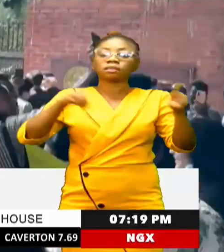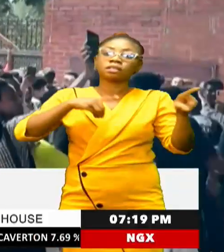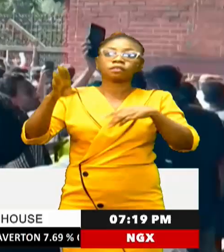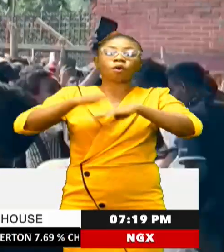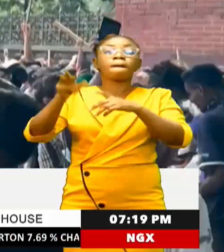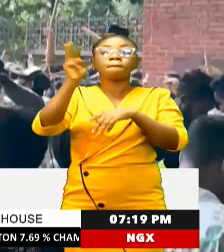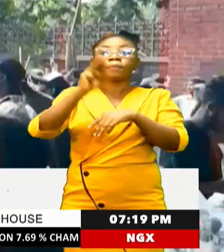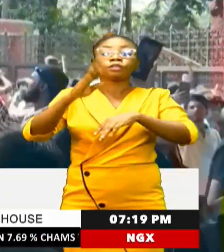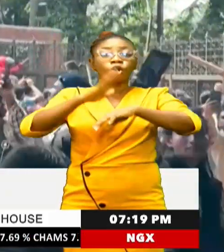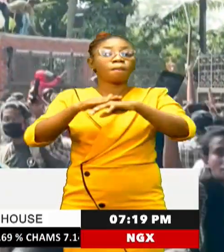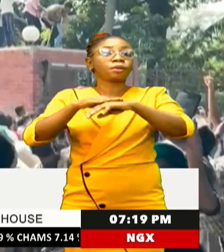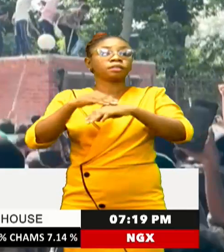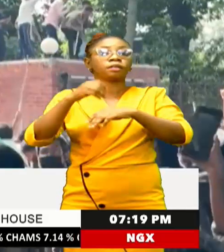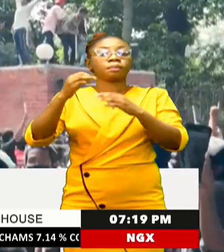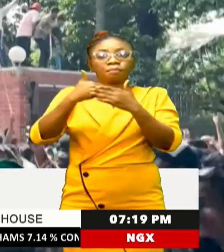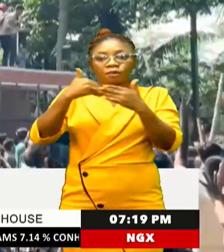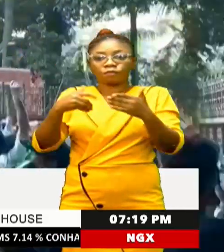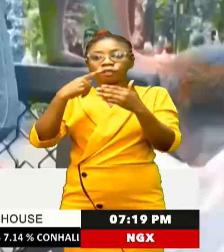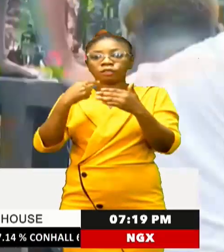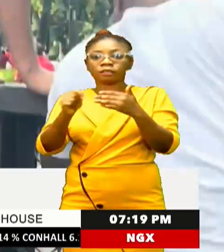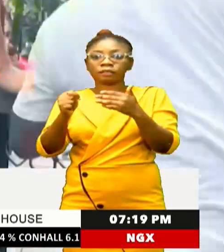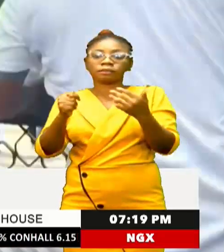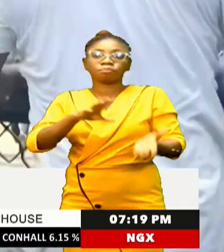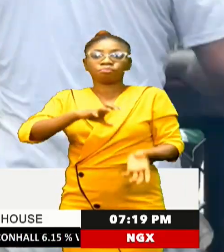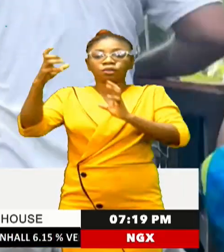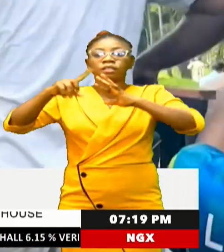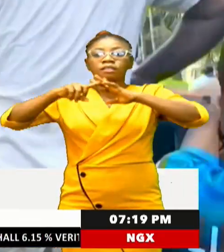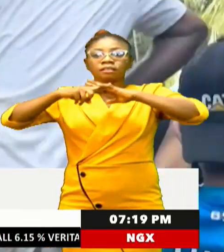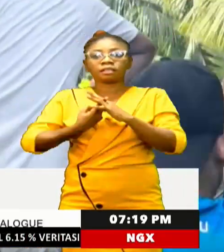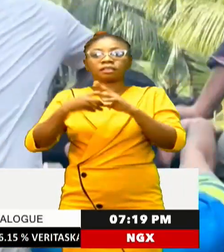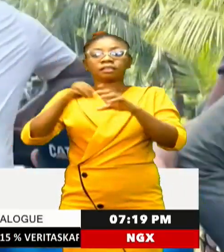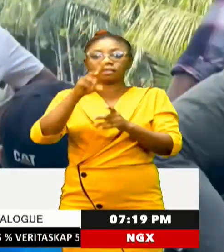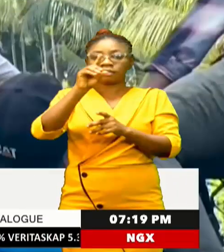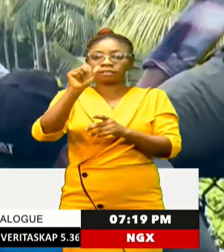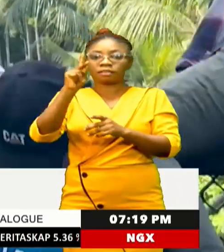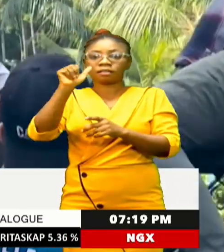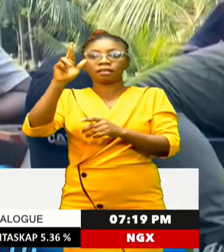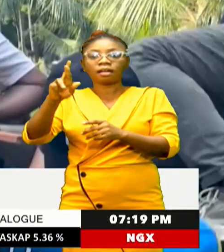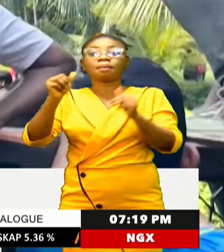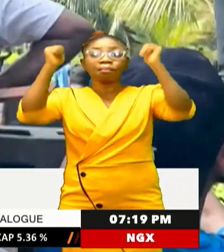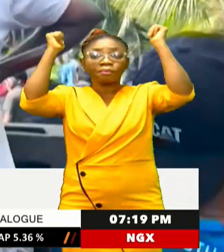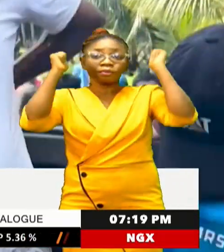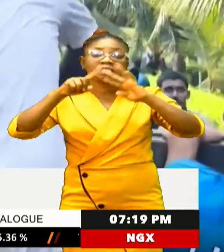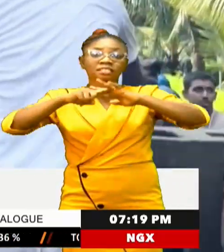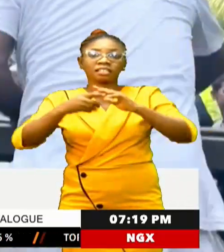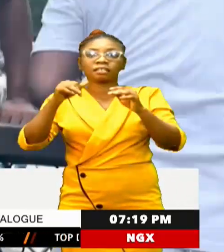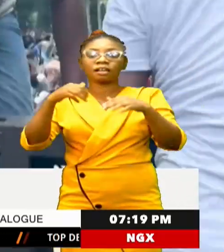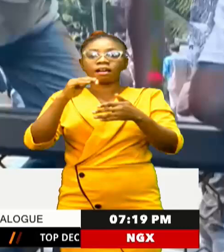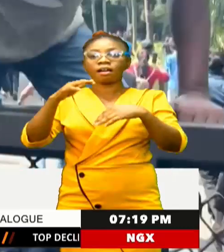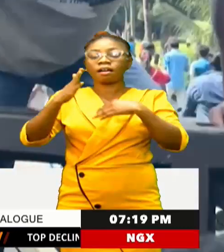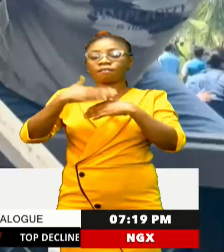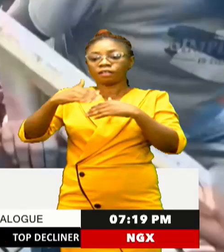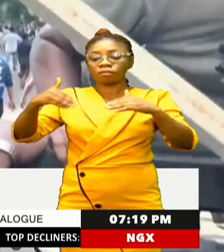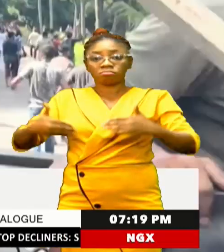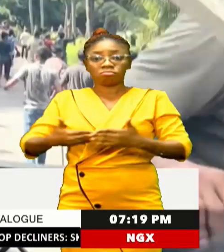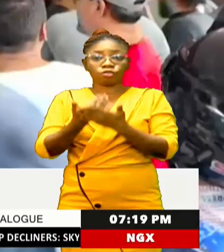before hundreds broke through the gates of Hassani's official residence in Dhaka. Demonstrations began over the reintroduction of a quota scheme